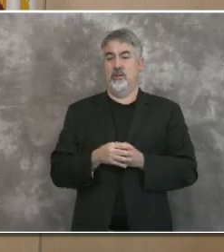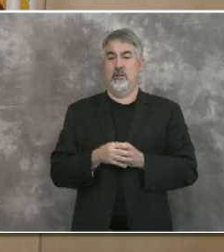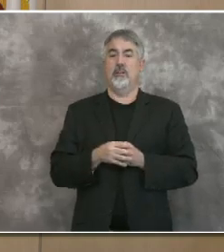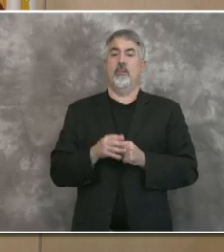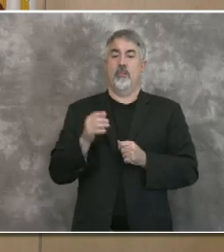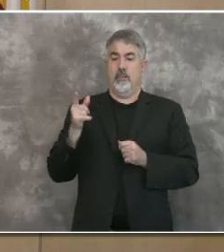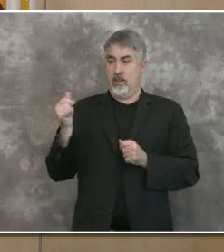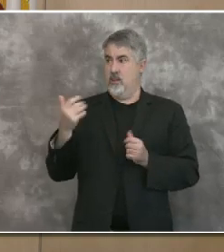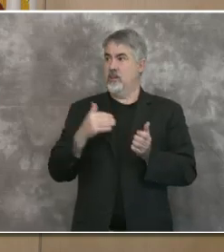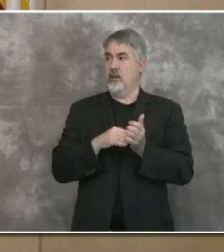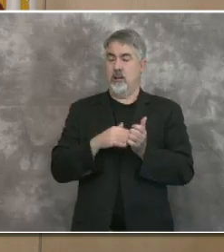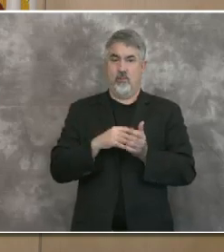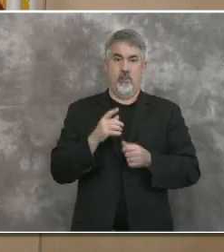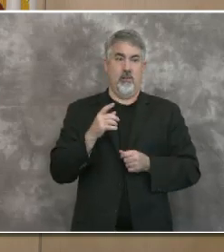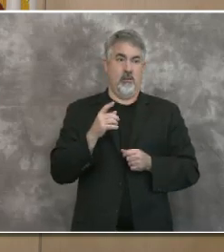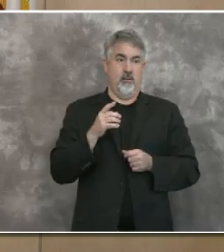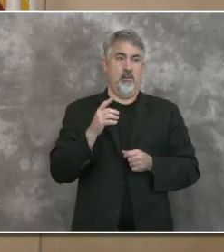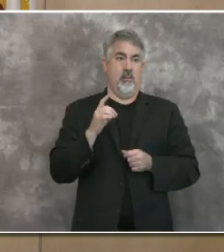Supervisor Cox. Thank you.